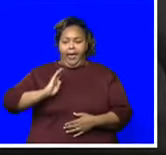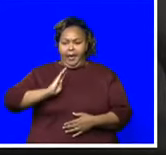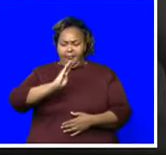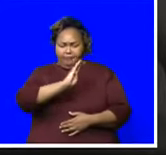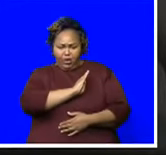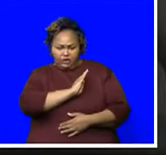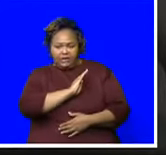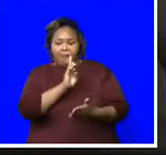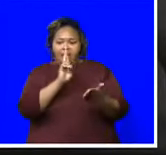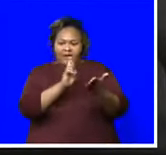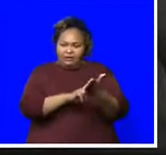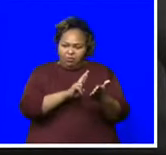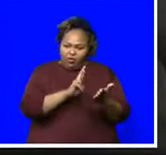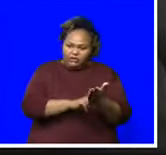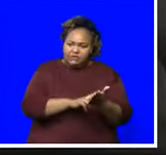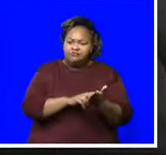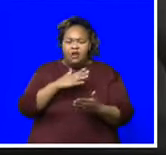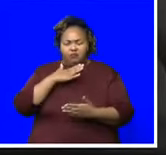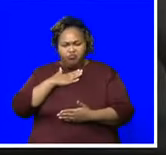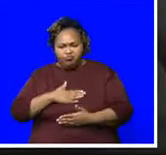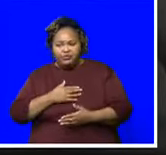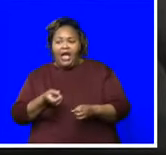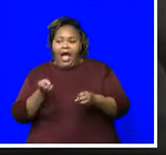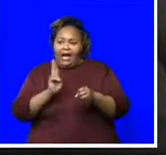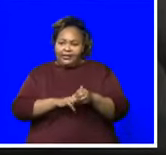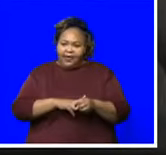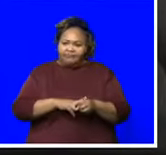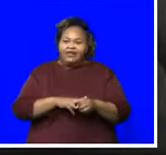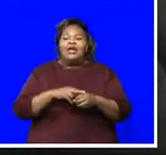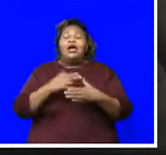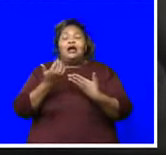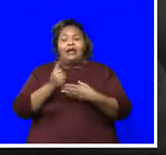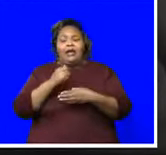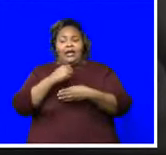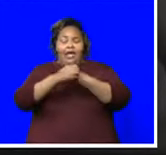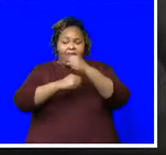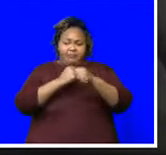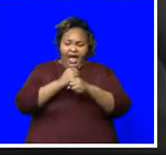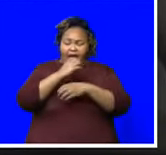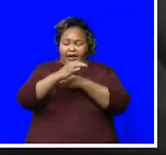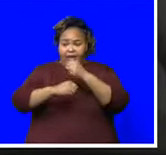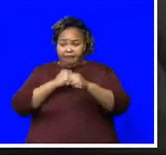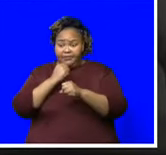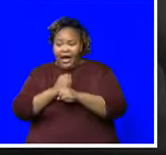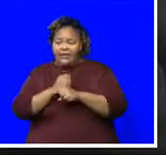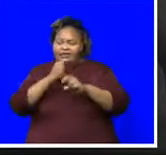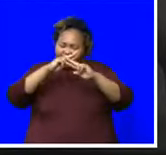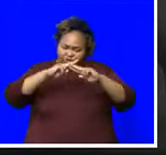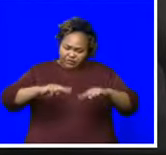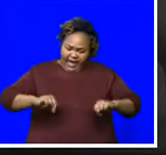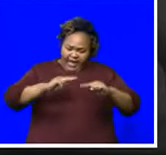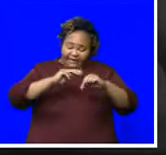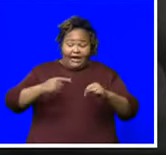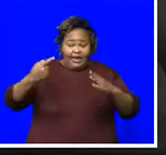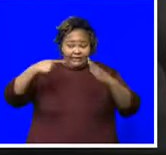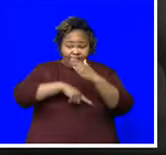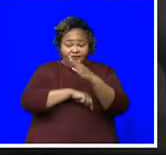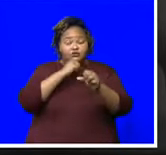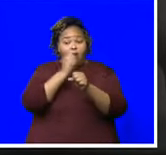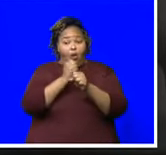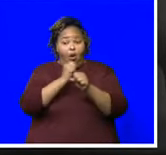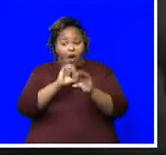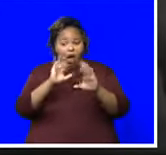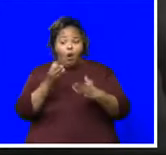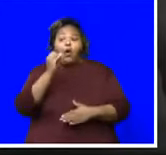kotali siye siyobabuka financial ukuthi basebenza kanjani nakukhona kuganga lokuthite bekunene